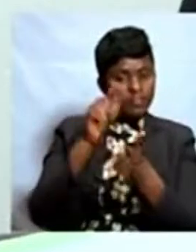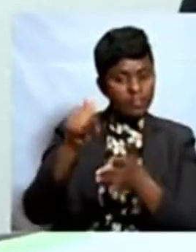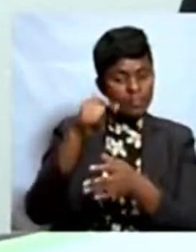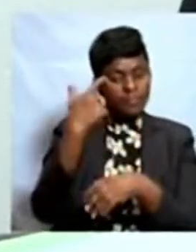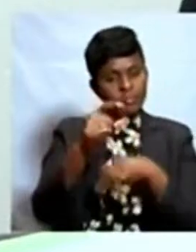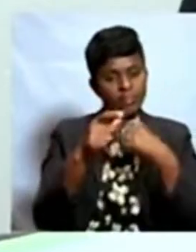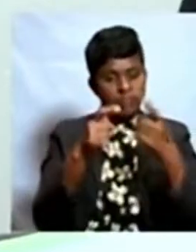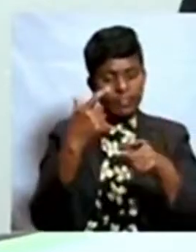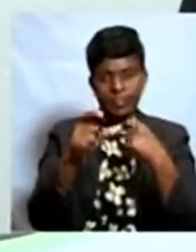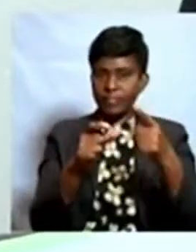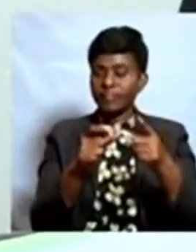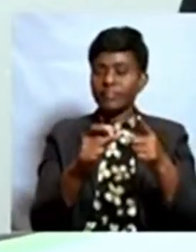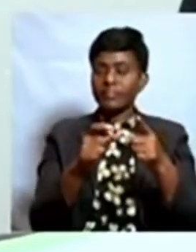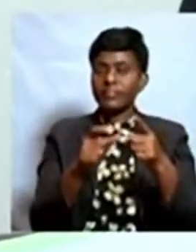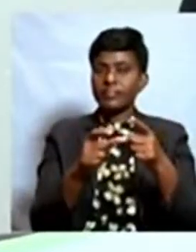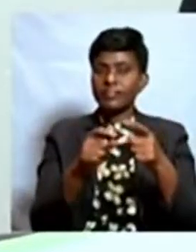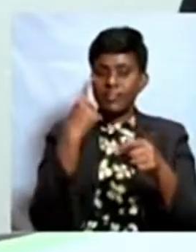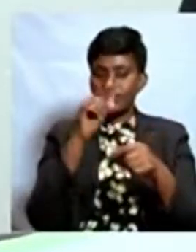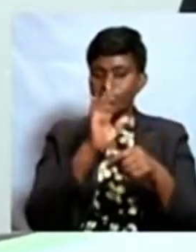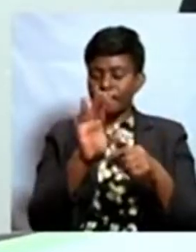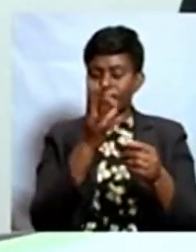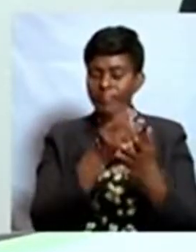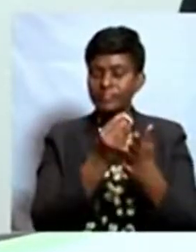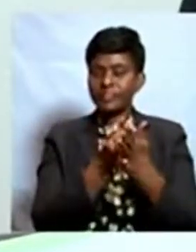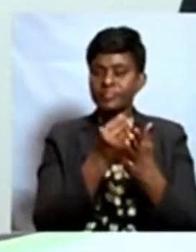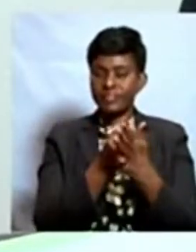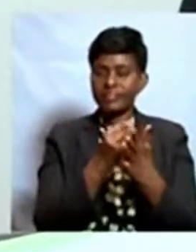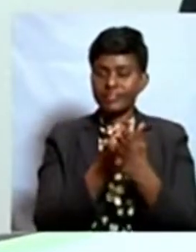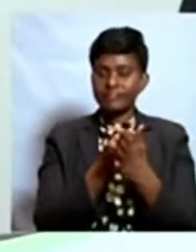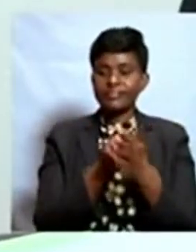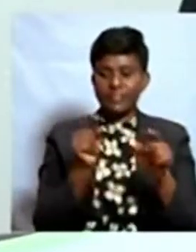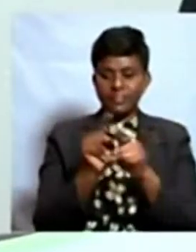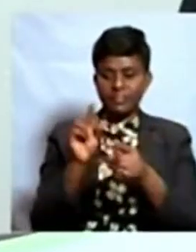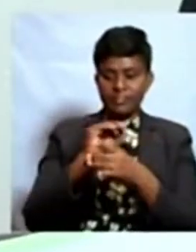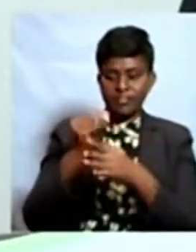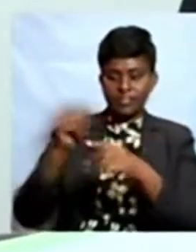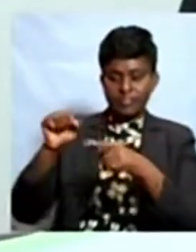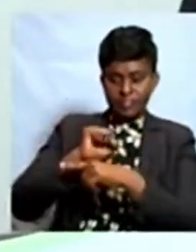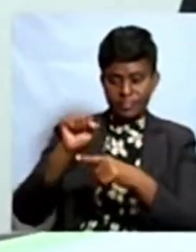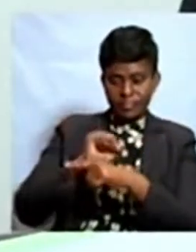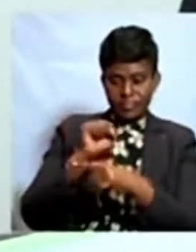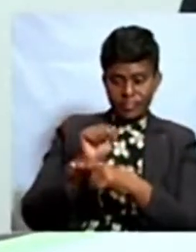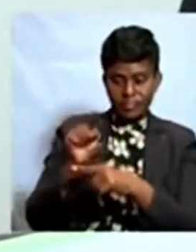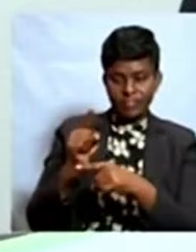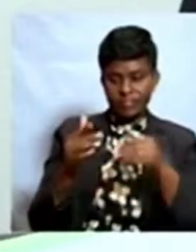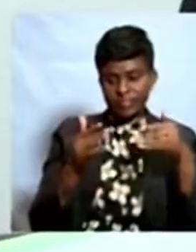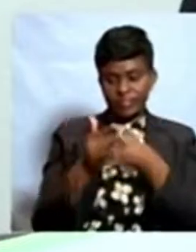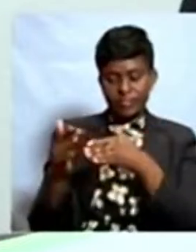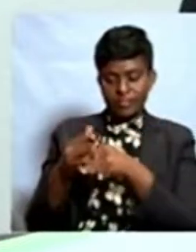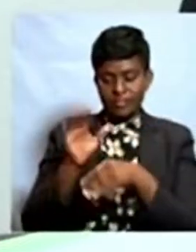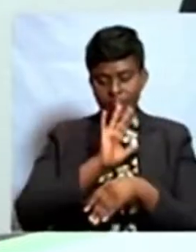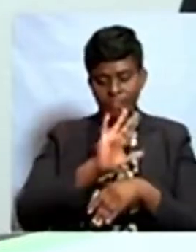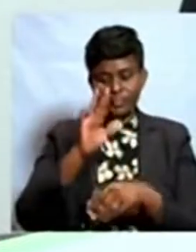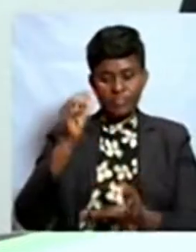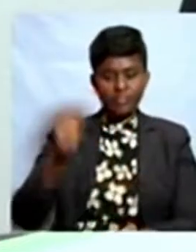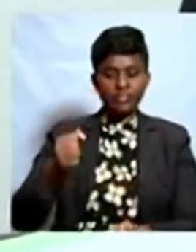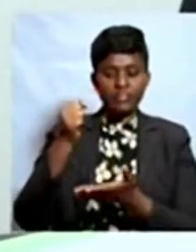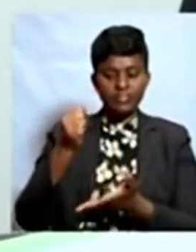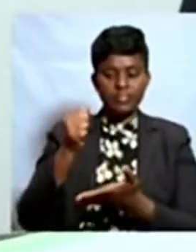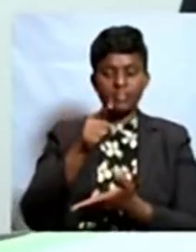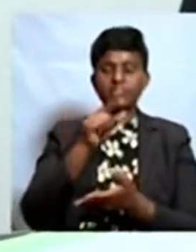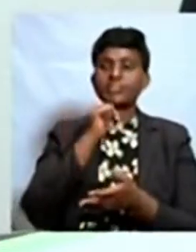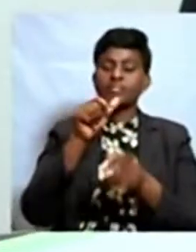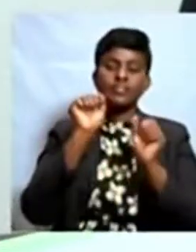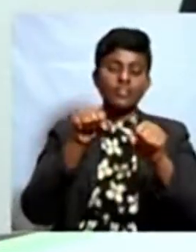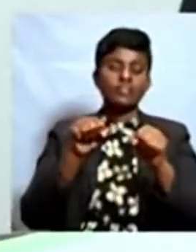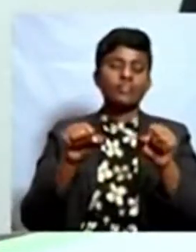charging for their fees, the training fees, against their budget, they are not able to